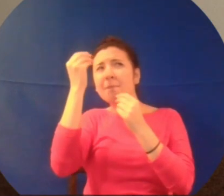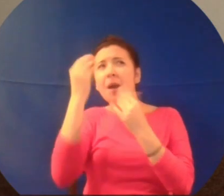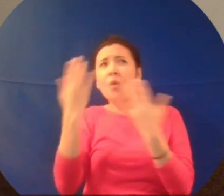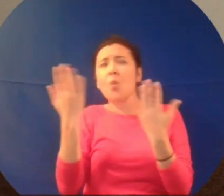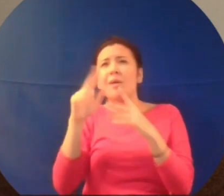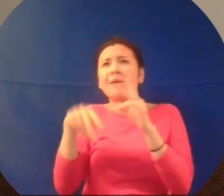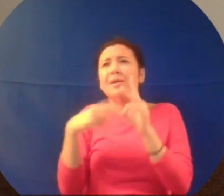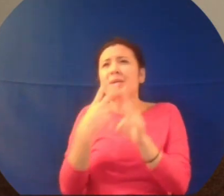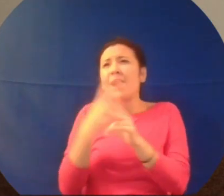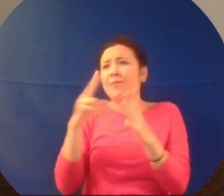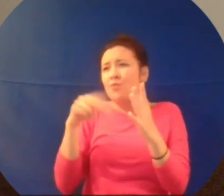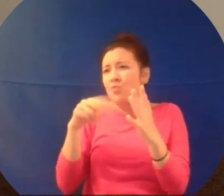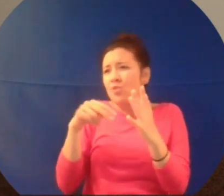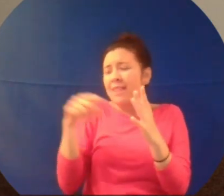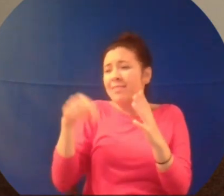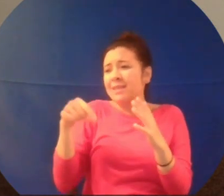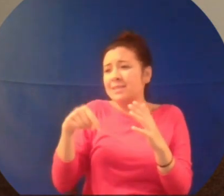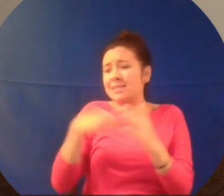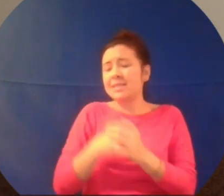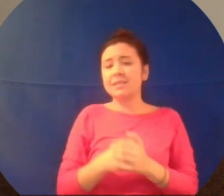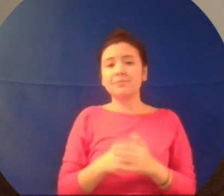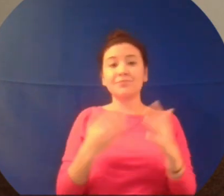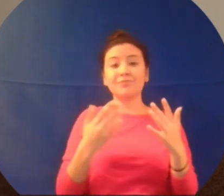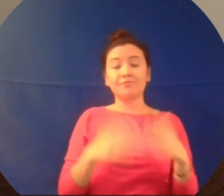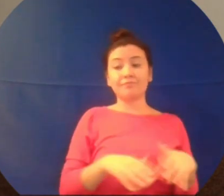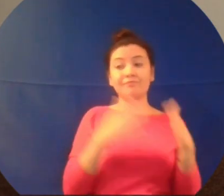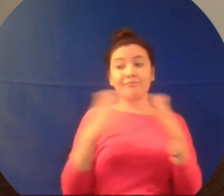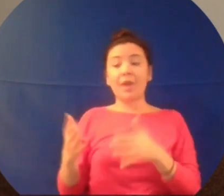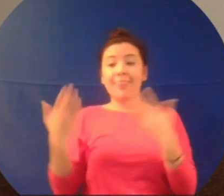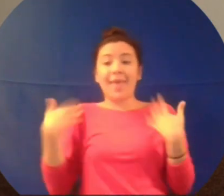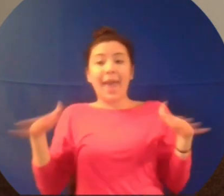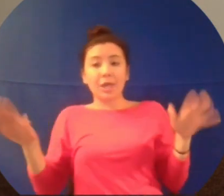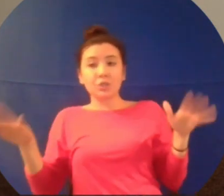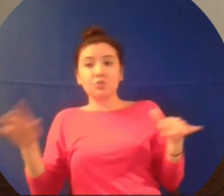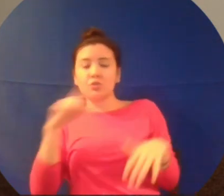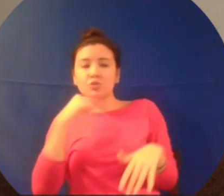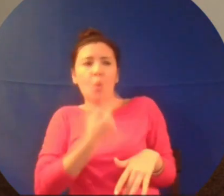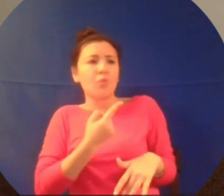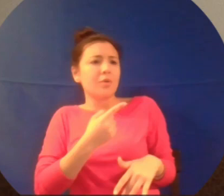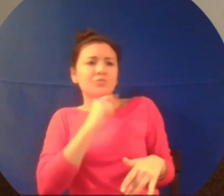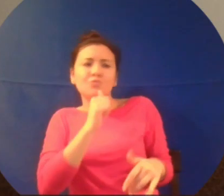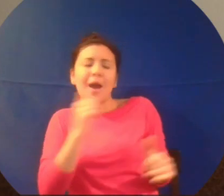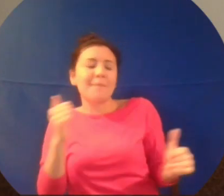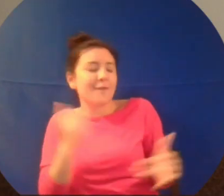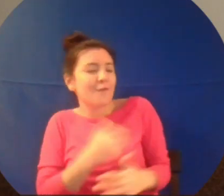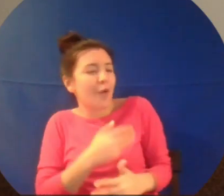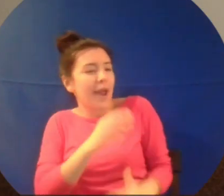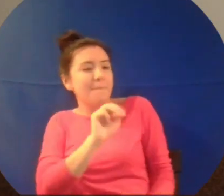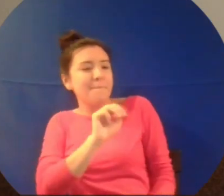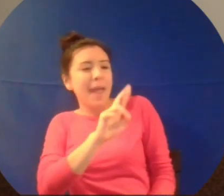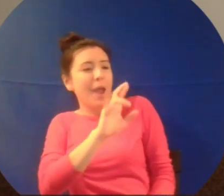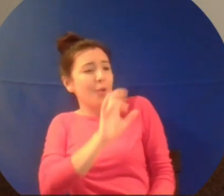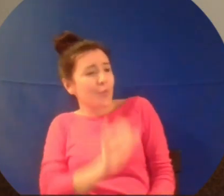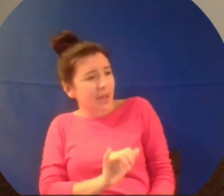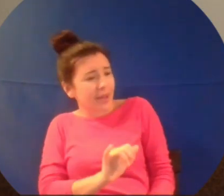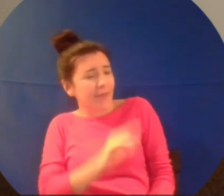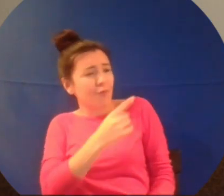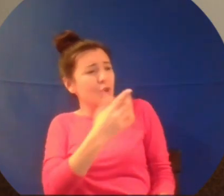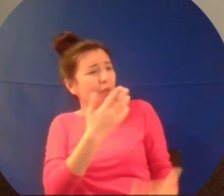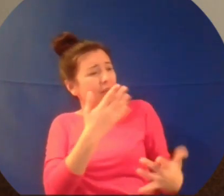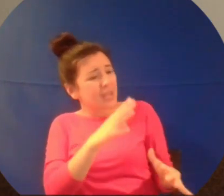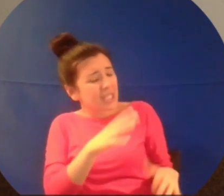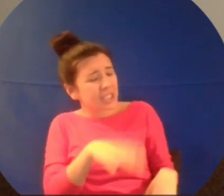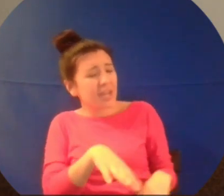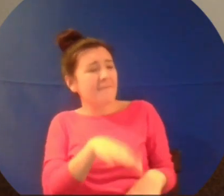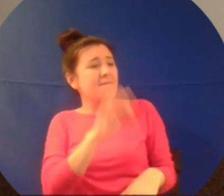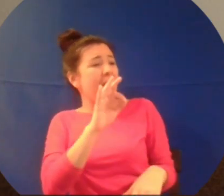be. Then the angel said to her, "Do not be afraid, Mary, for you have found